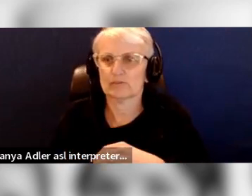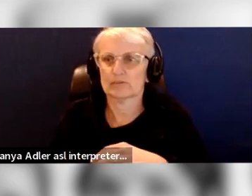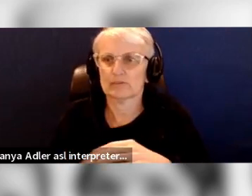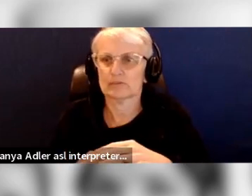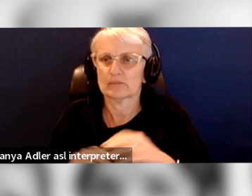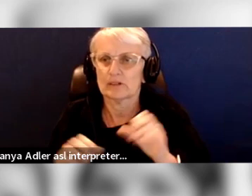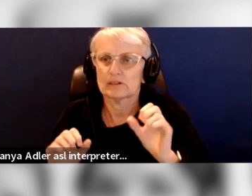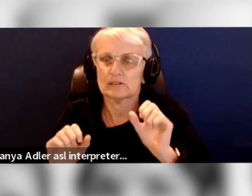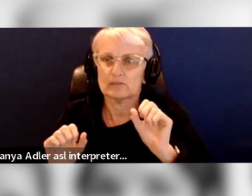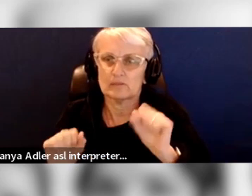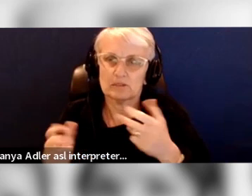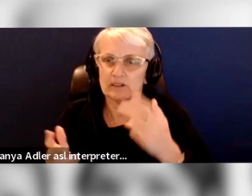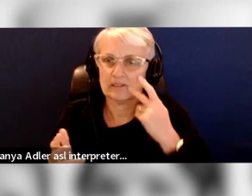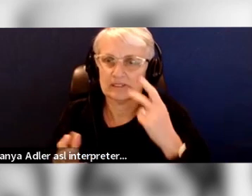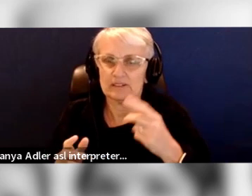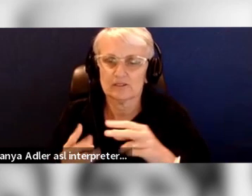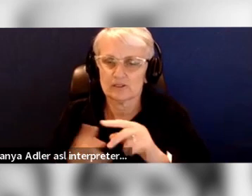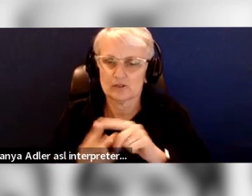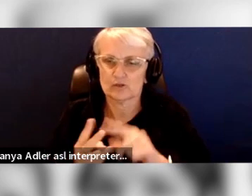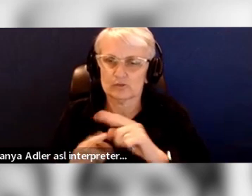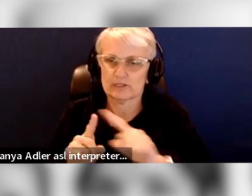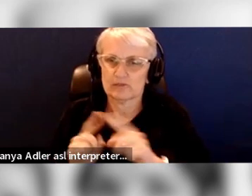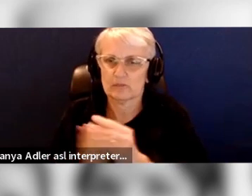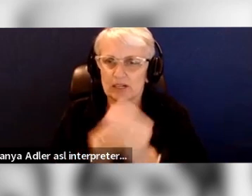ability to see one of the 2 different budget types.